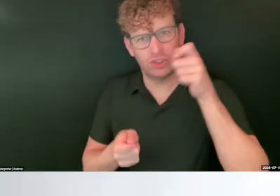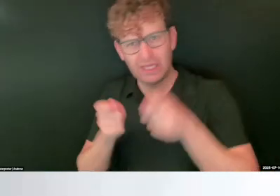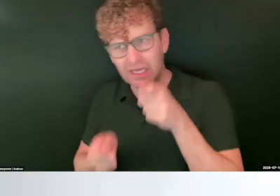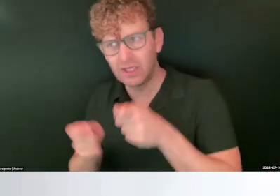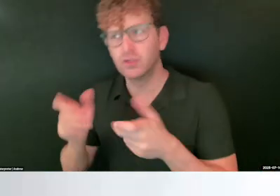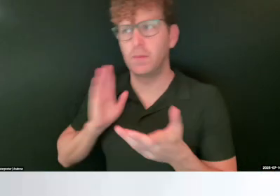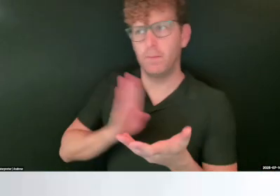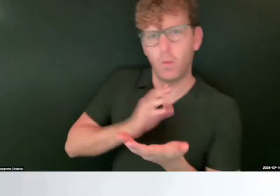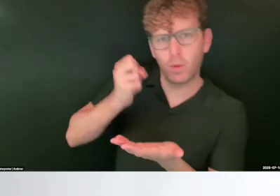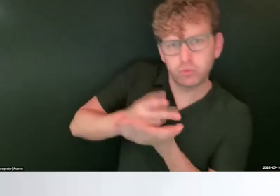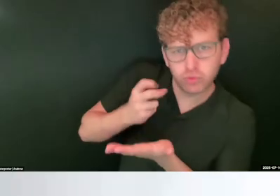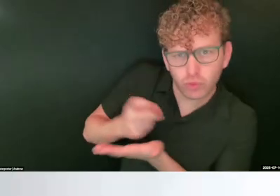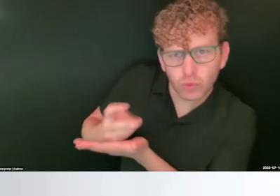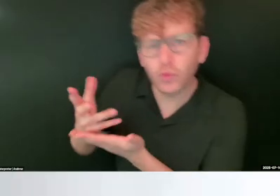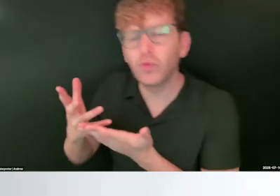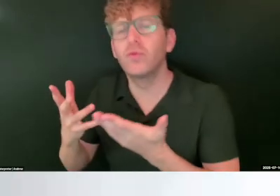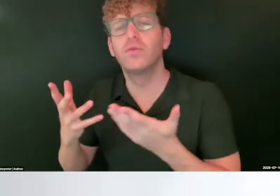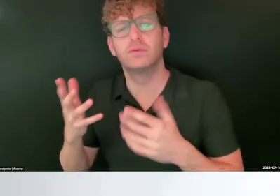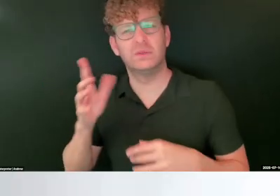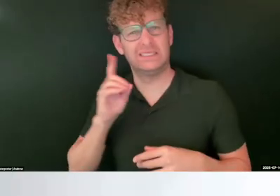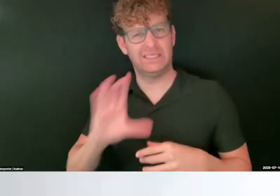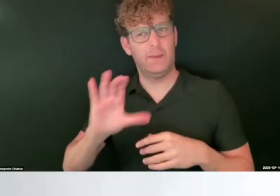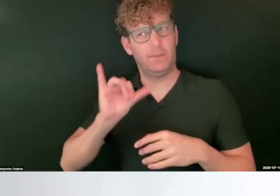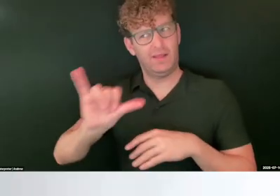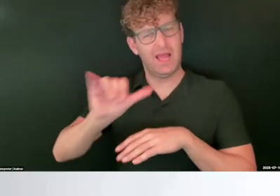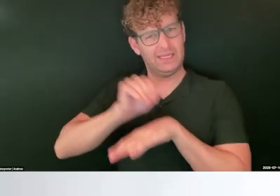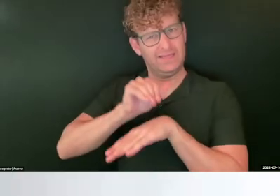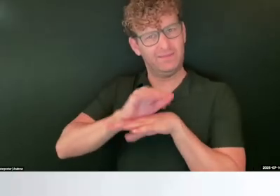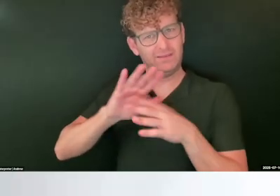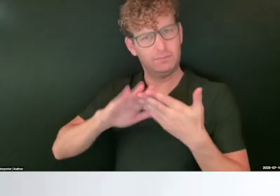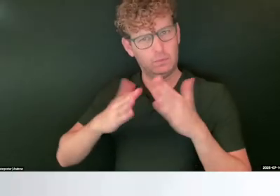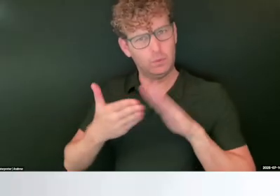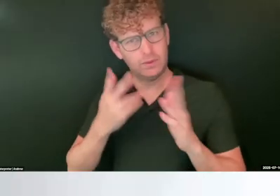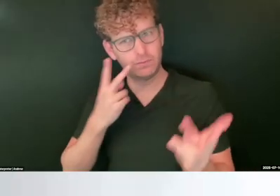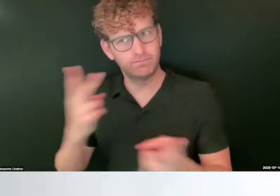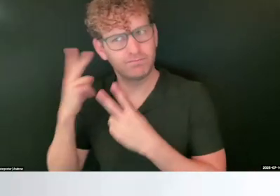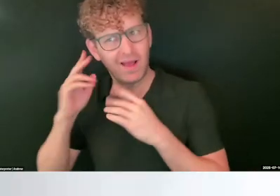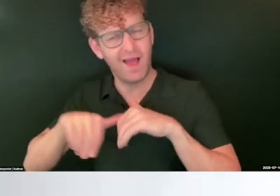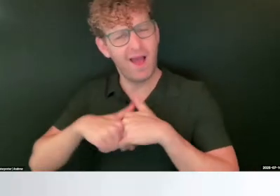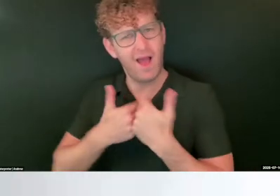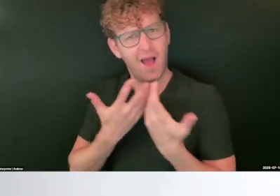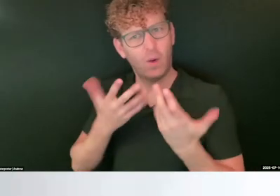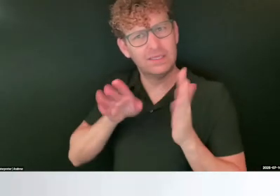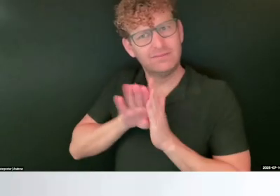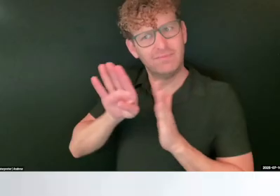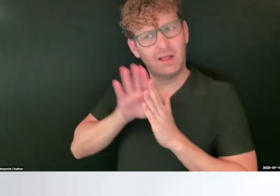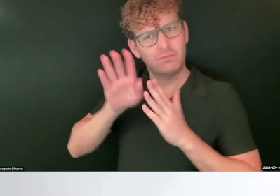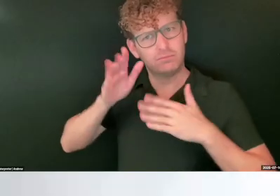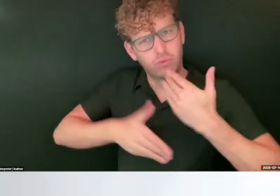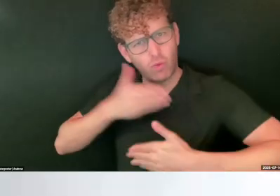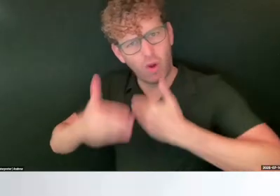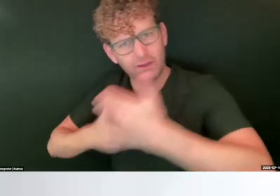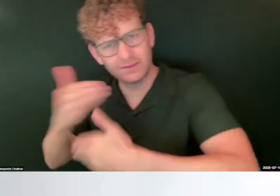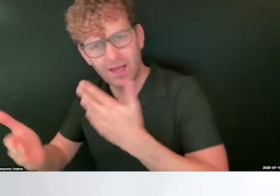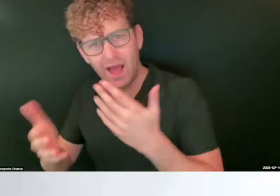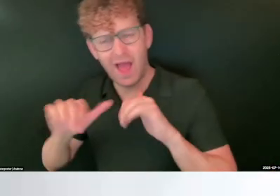incentive projects. We also use this December evening community meeting to reflect on how the development process went so we can